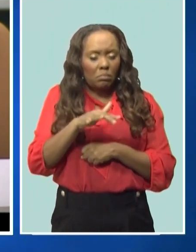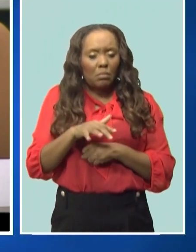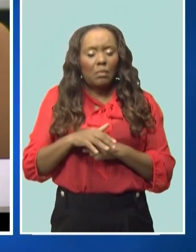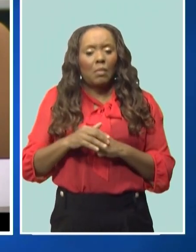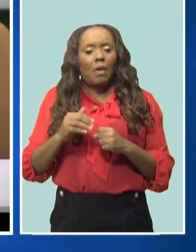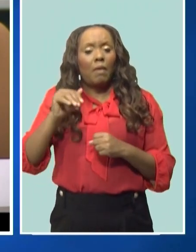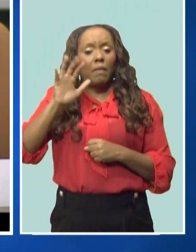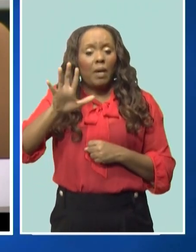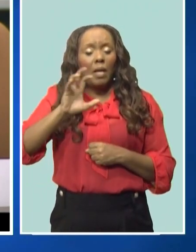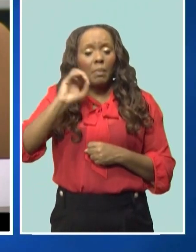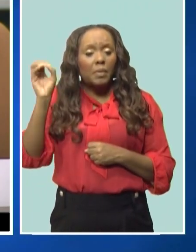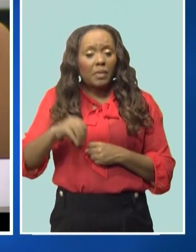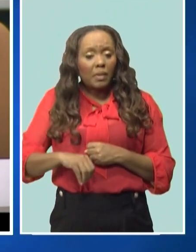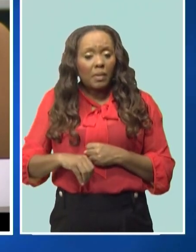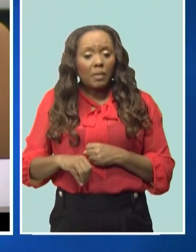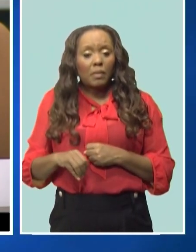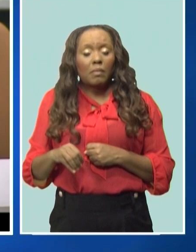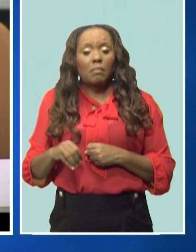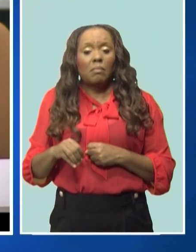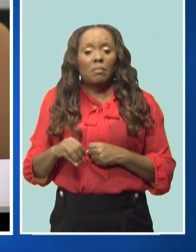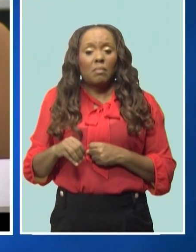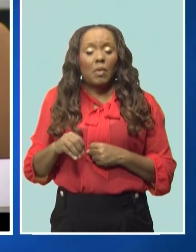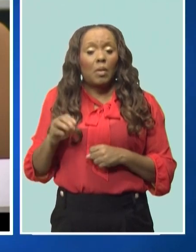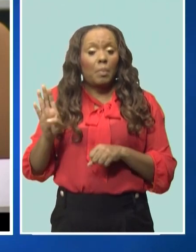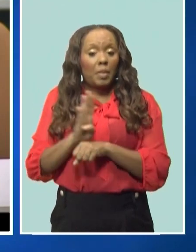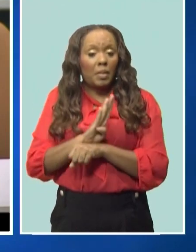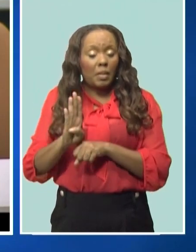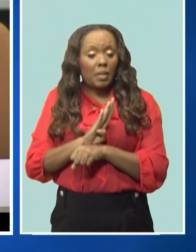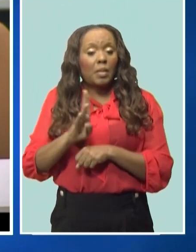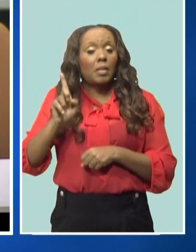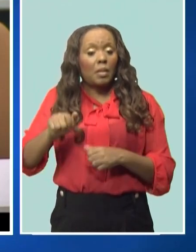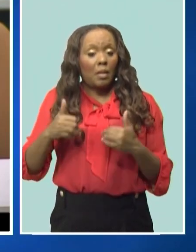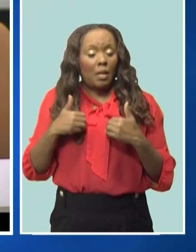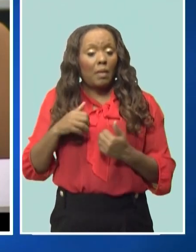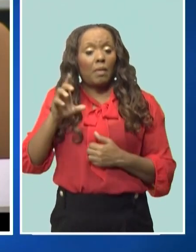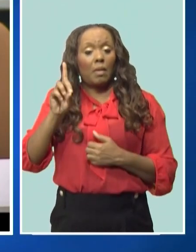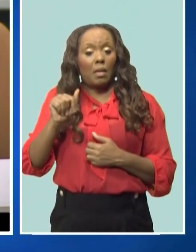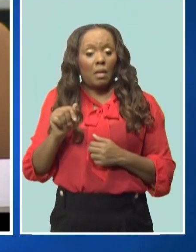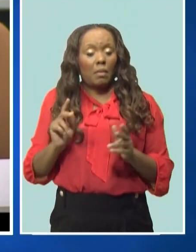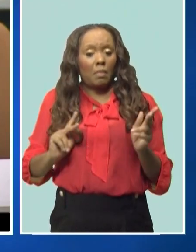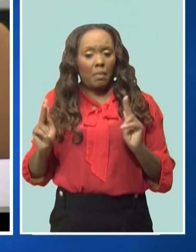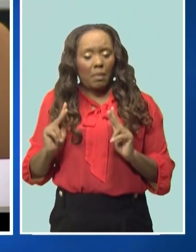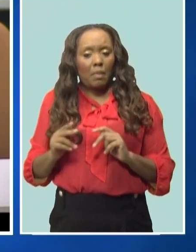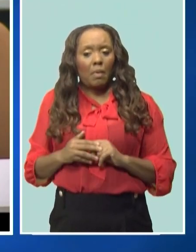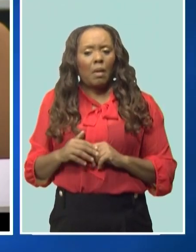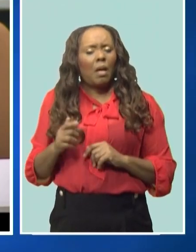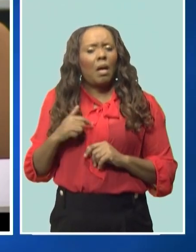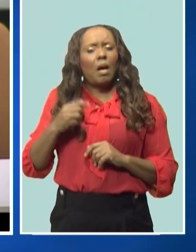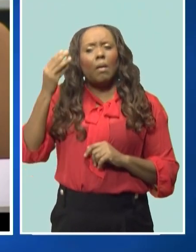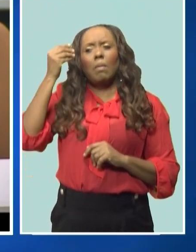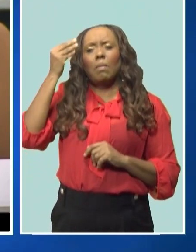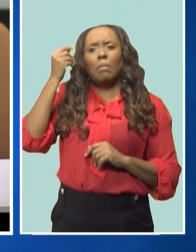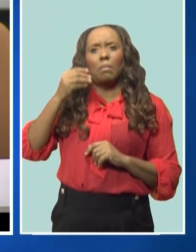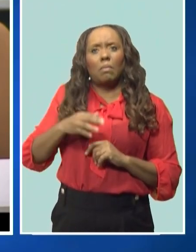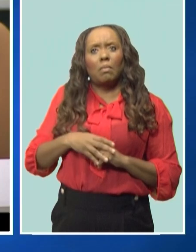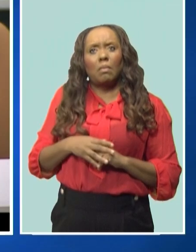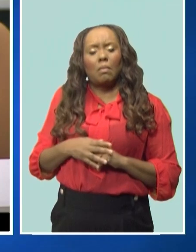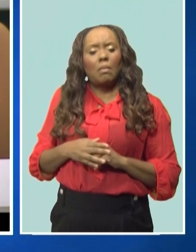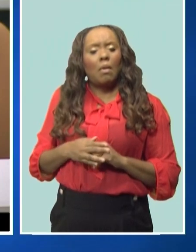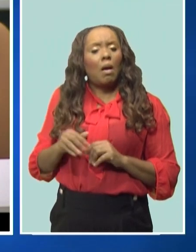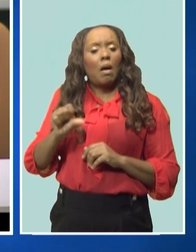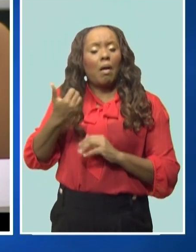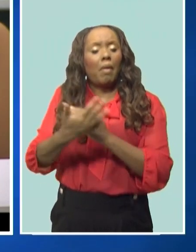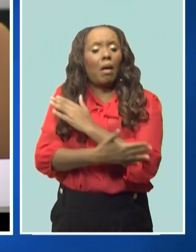the experience in some Commonwealth countries with having quota systems for employment